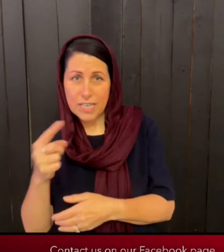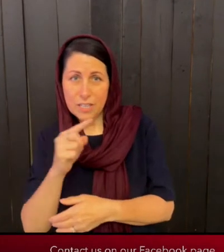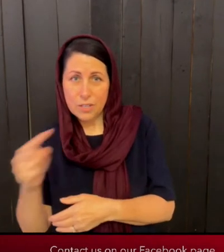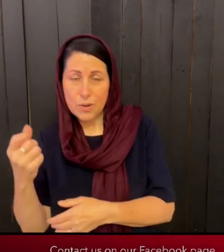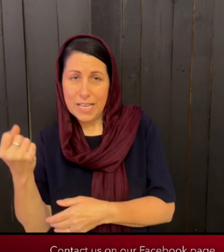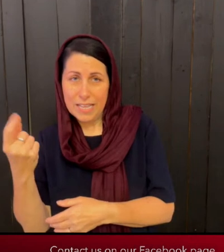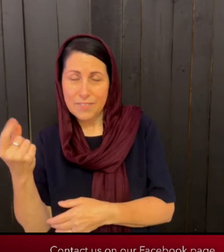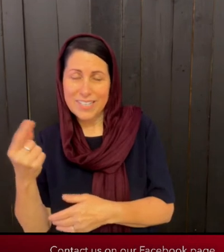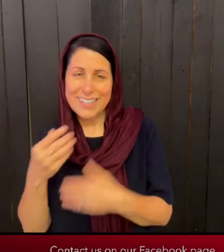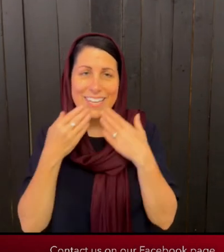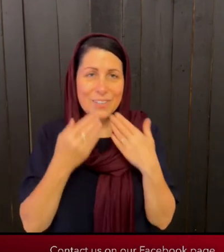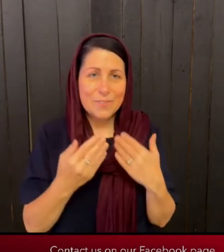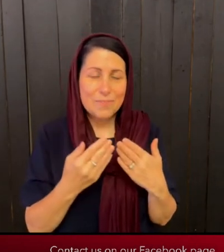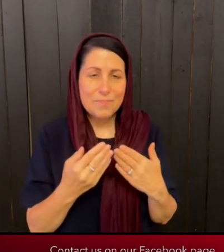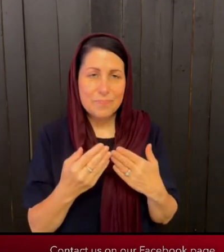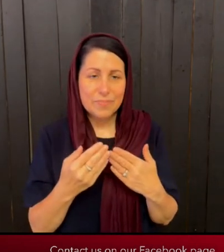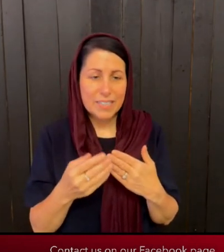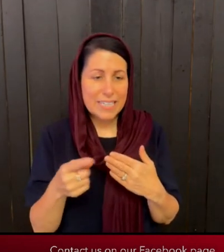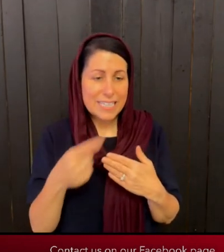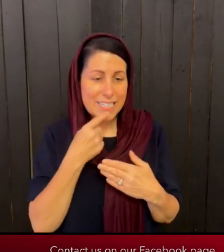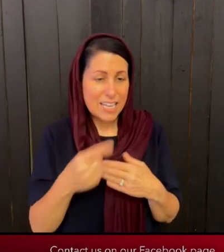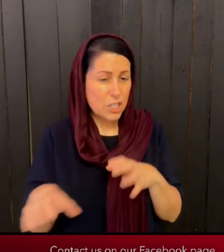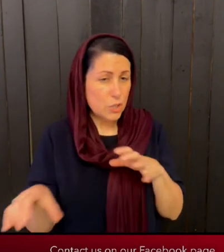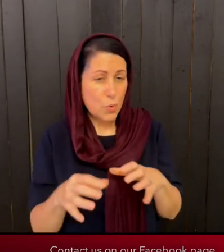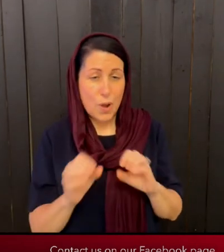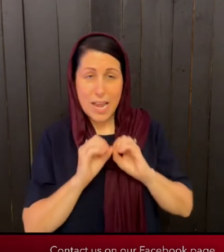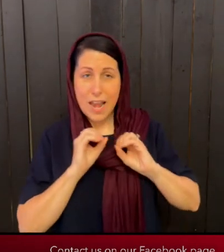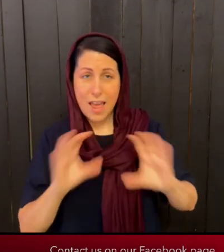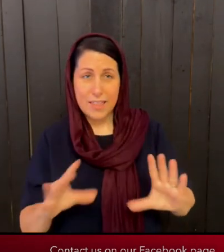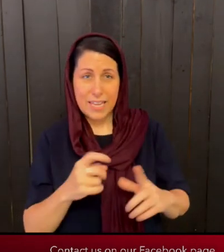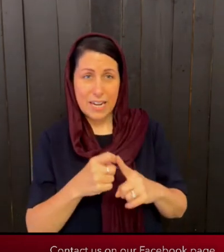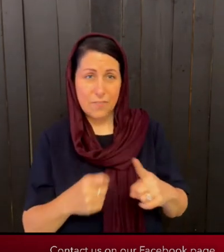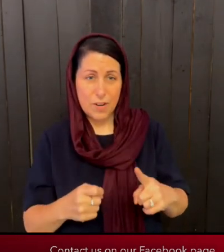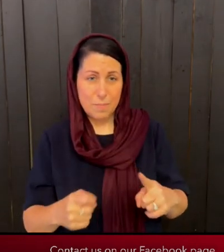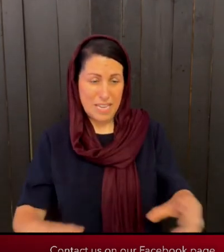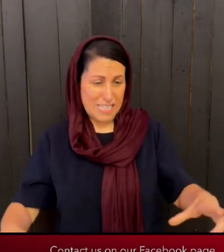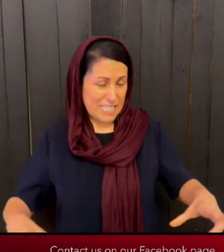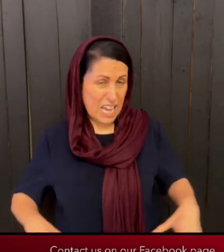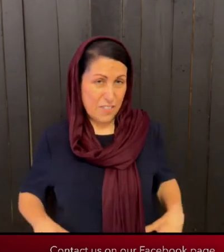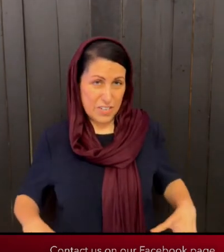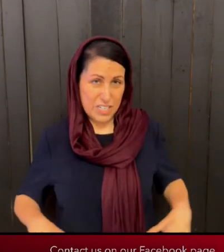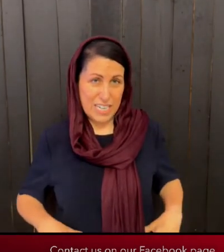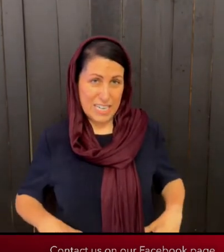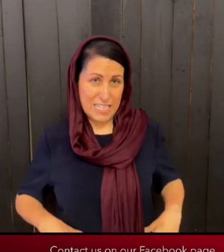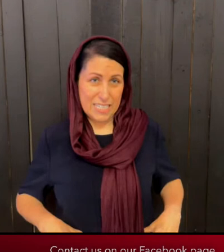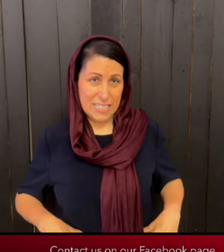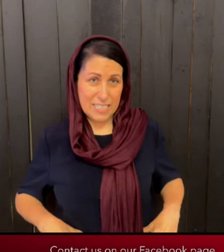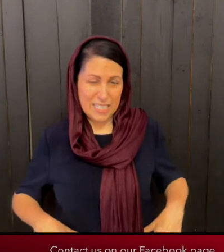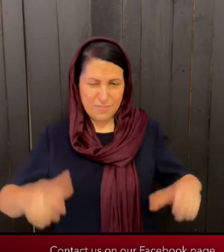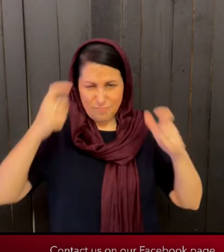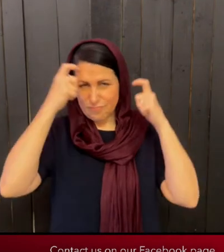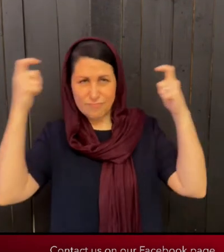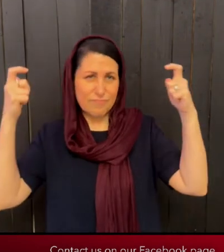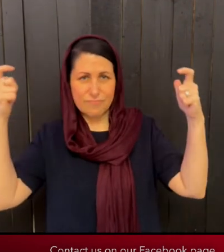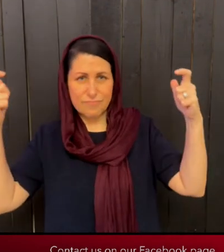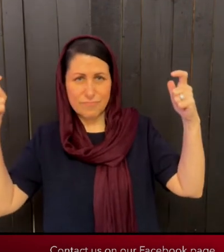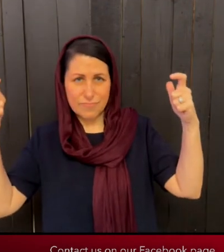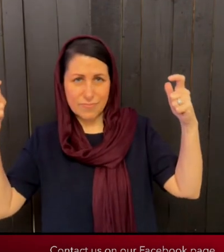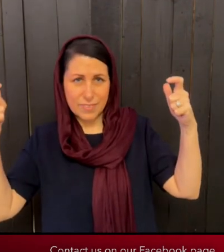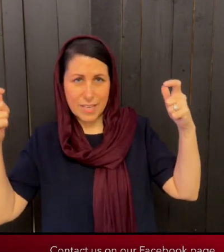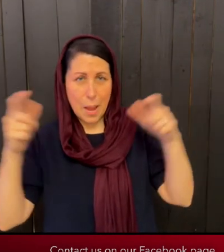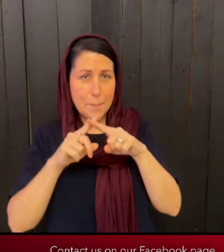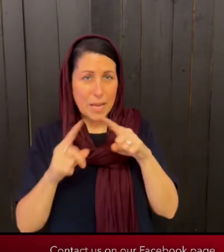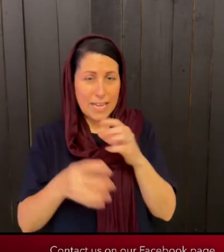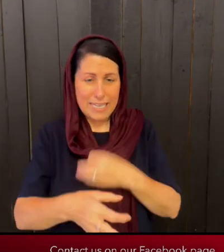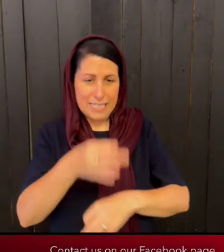And so this says, "Do nothing from selfishness or empty conceit, but with humility." While I'm reading this, by the way, and just kind of